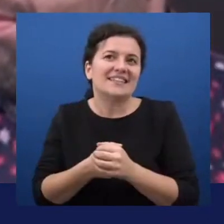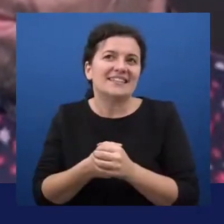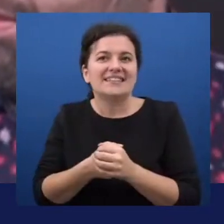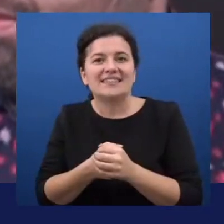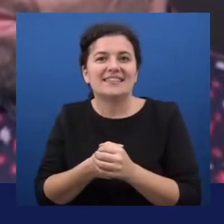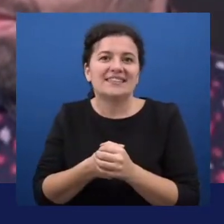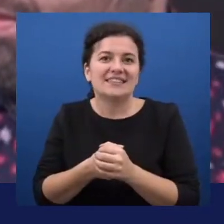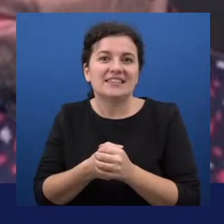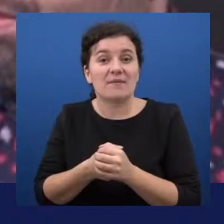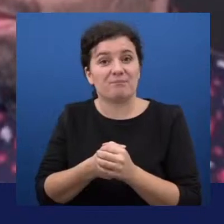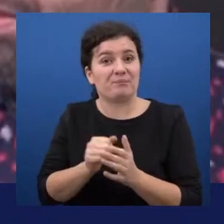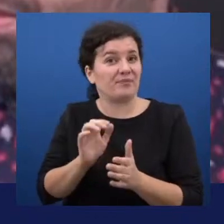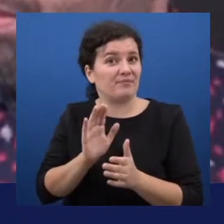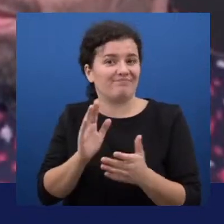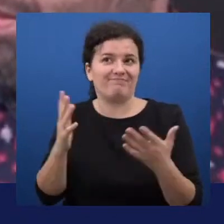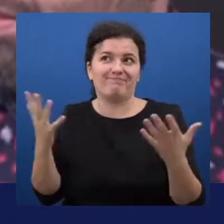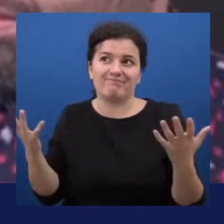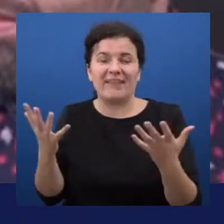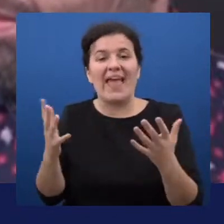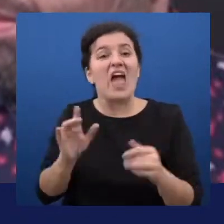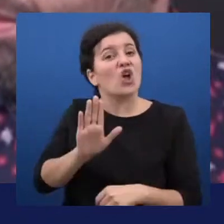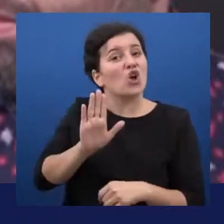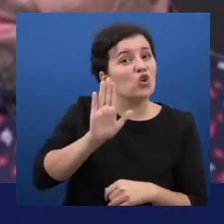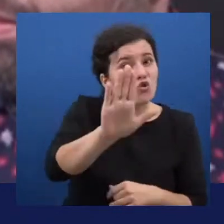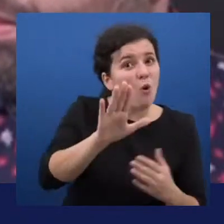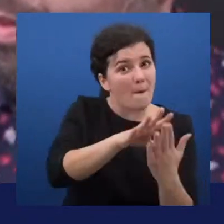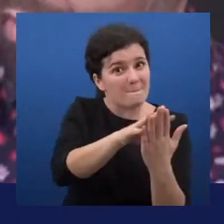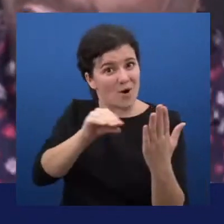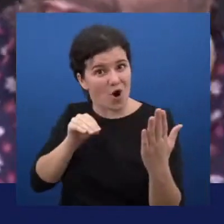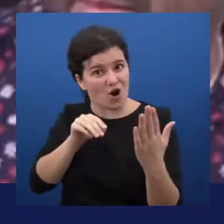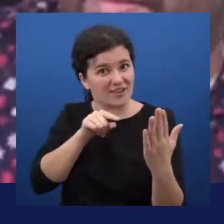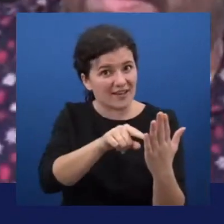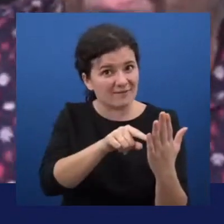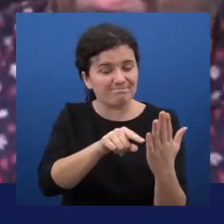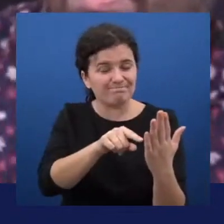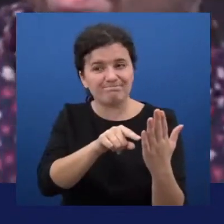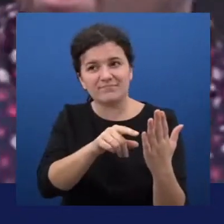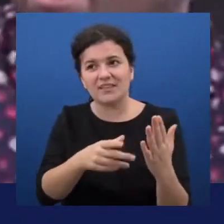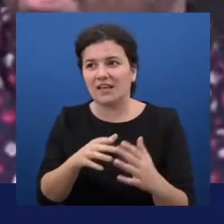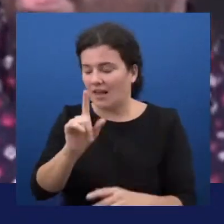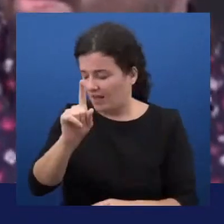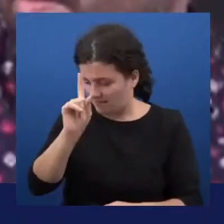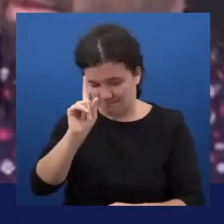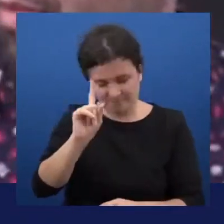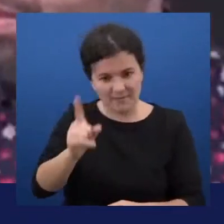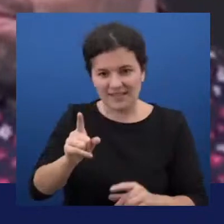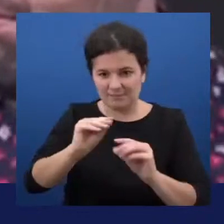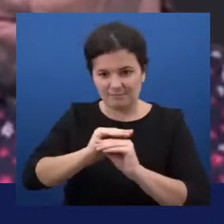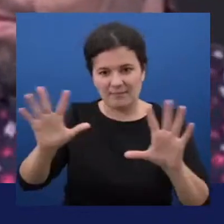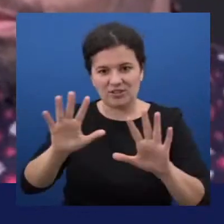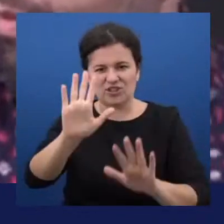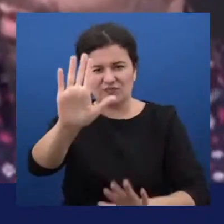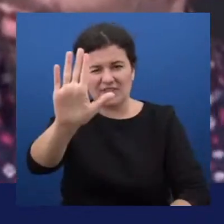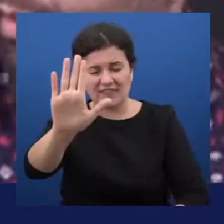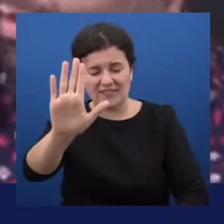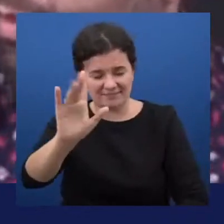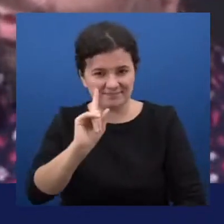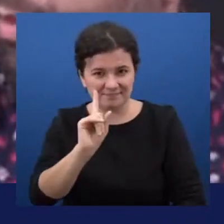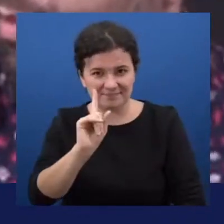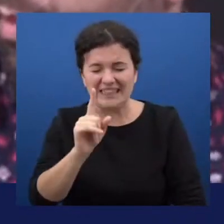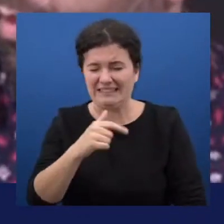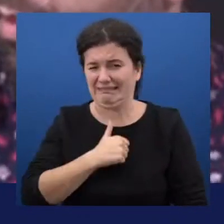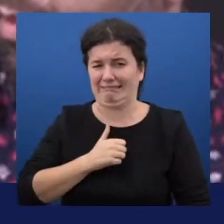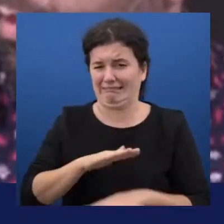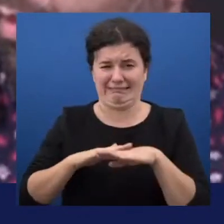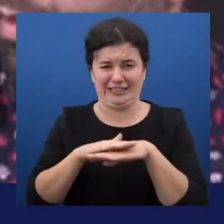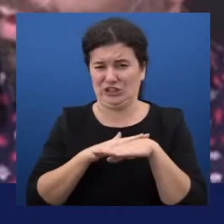your model, it's just you get a. I have to publish it, so I will publish it. That's the thing. Sorry, if not, I